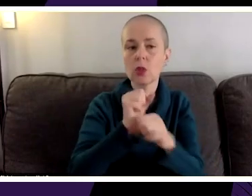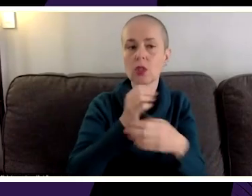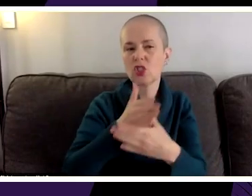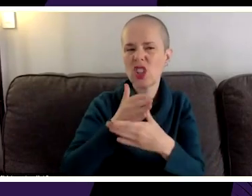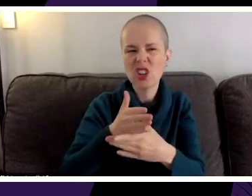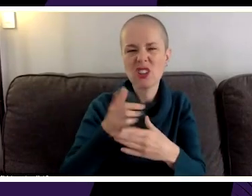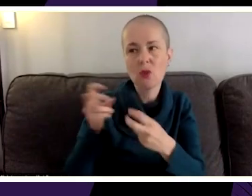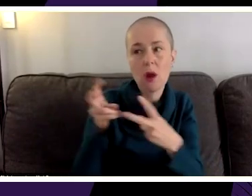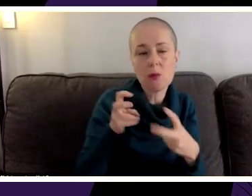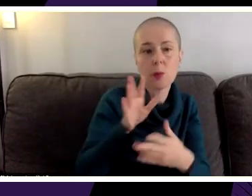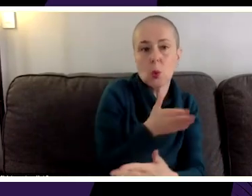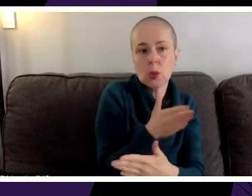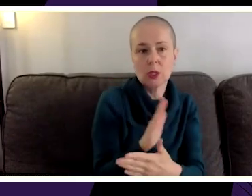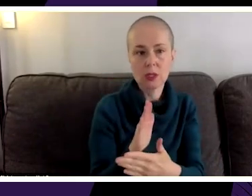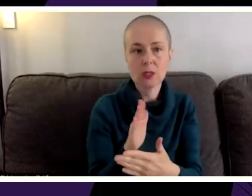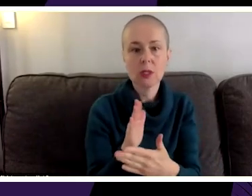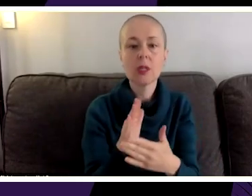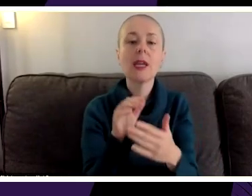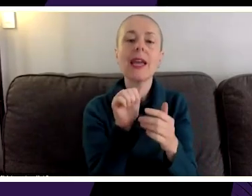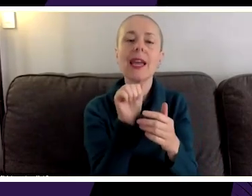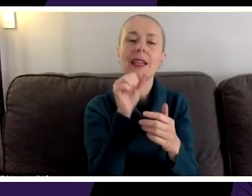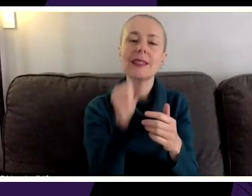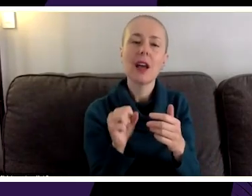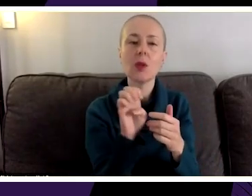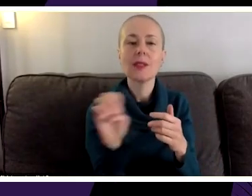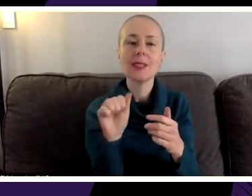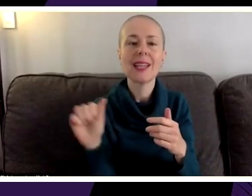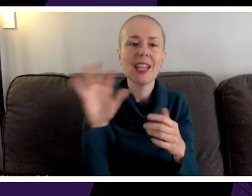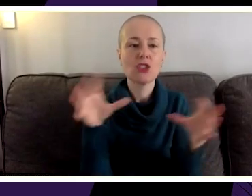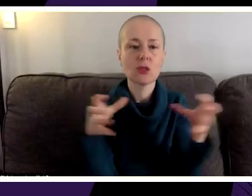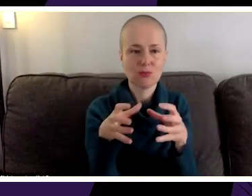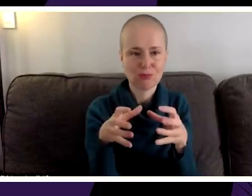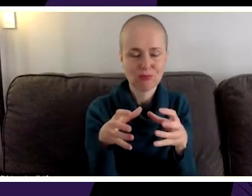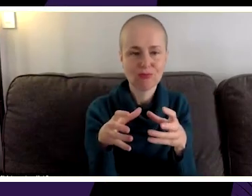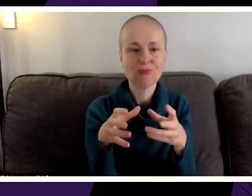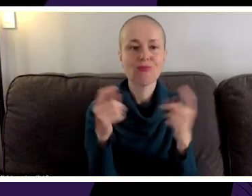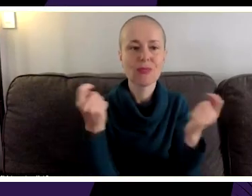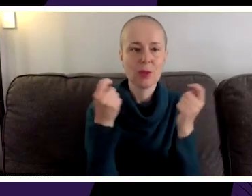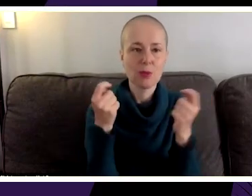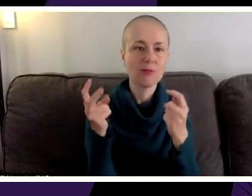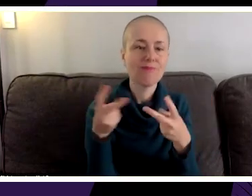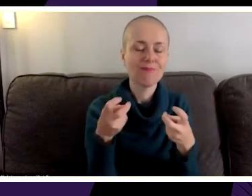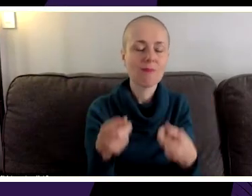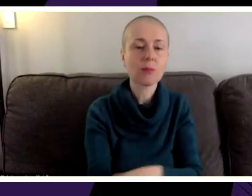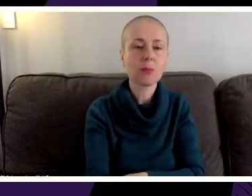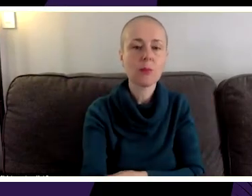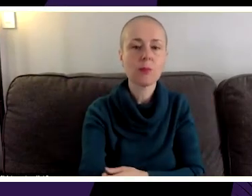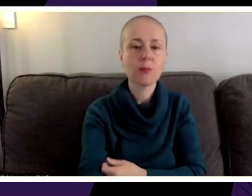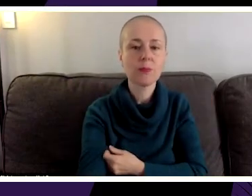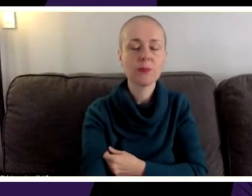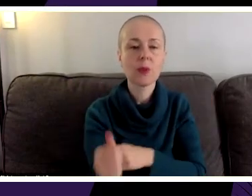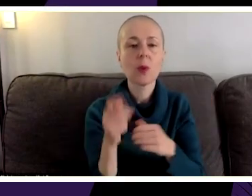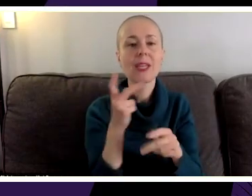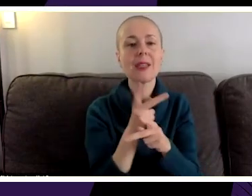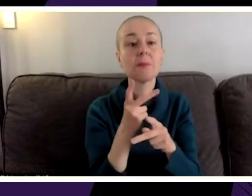musical ritual of Southeast Asian communal gathering Gong Ensemble. The archive serves as an